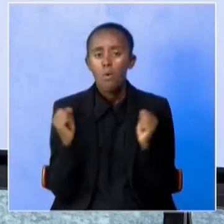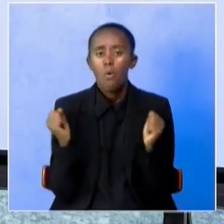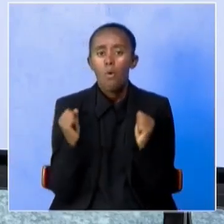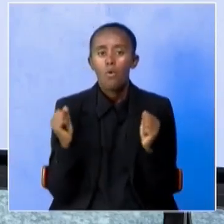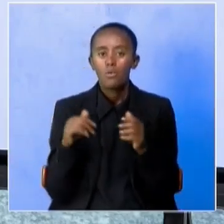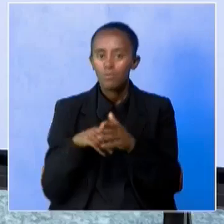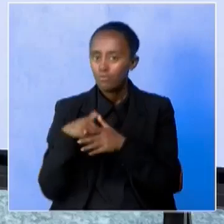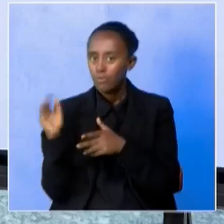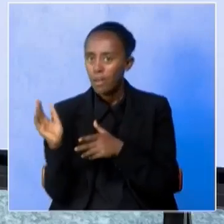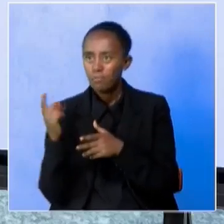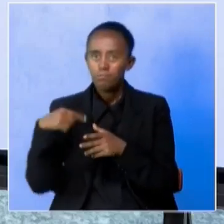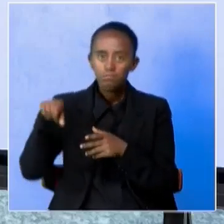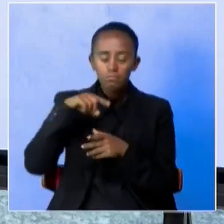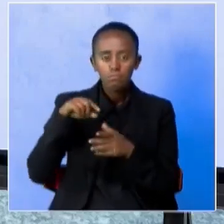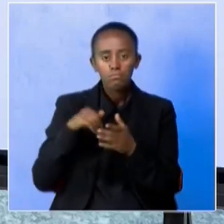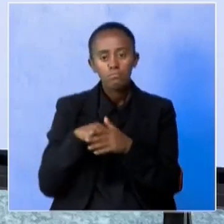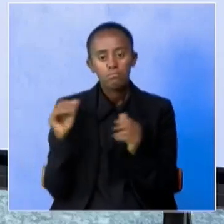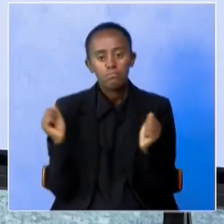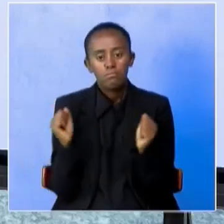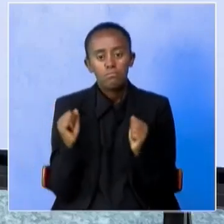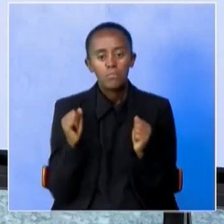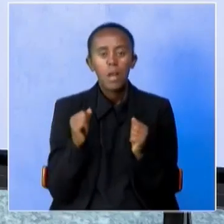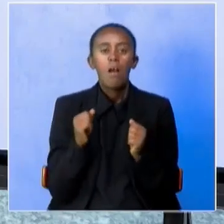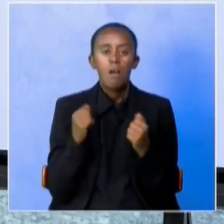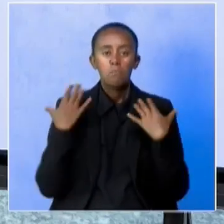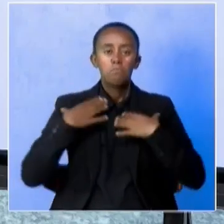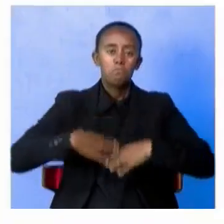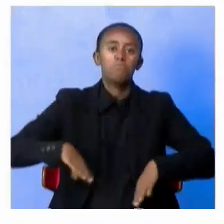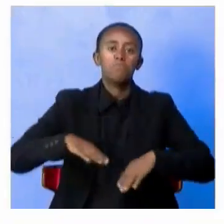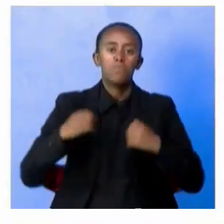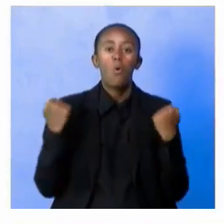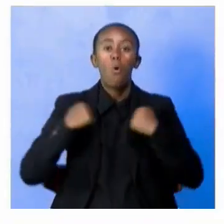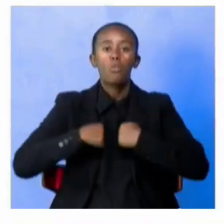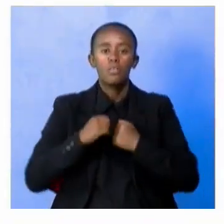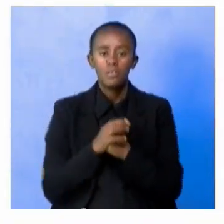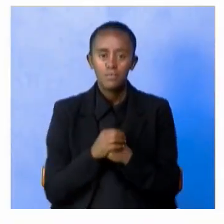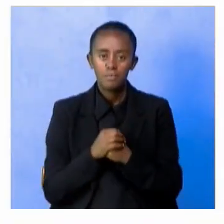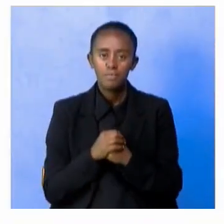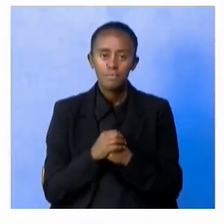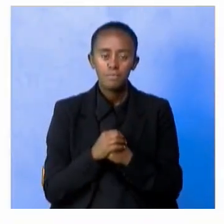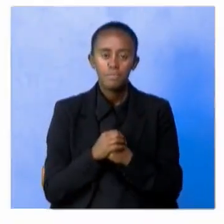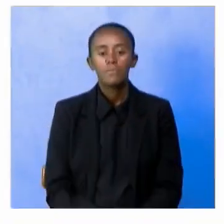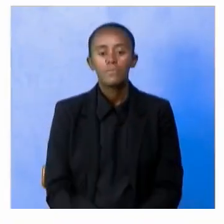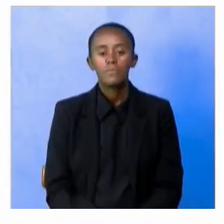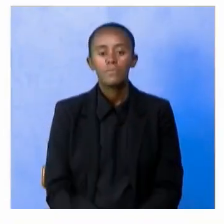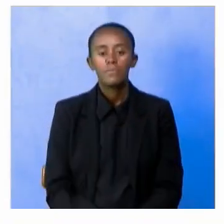outside. Because of that, I am wearing a coat.